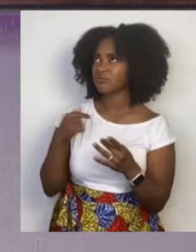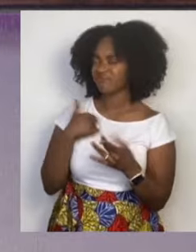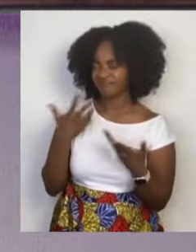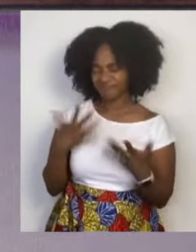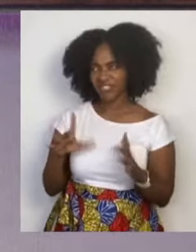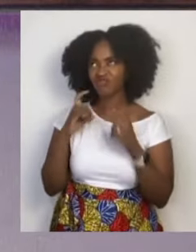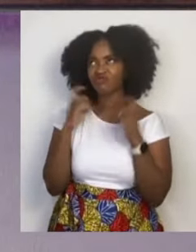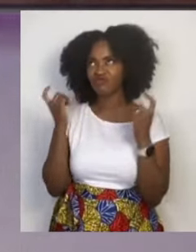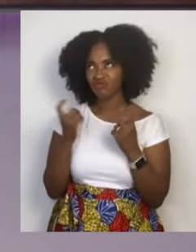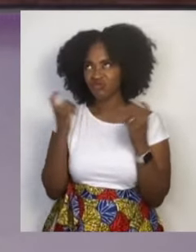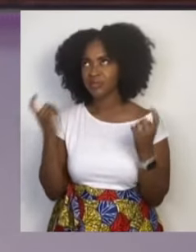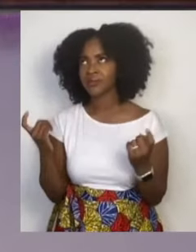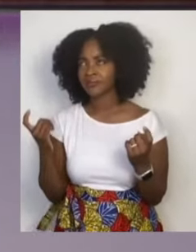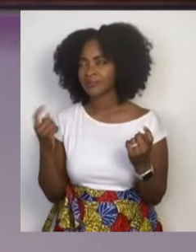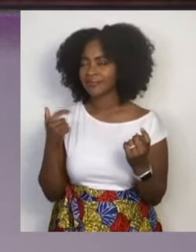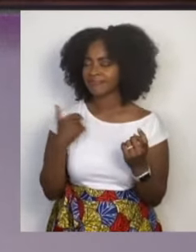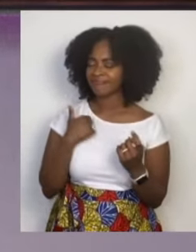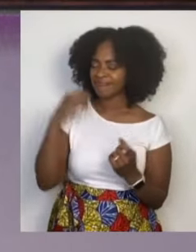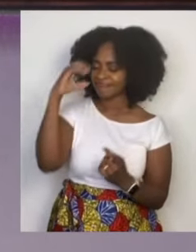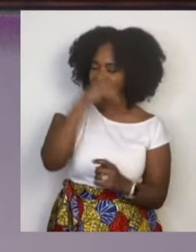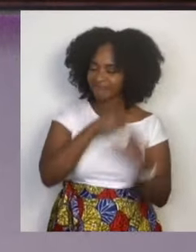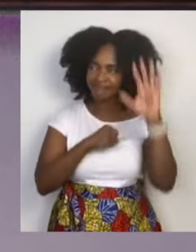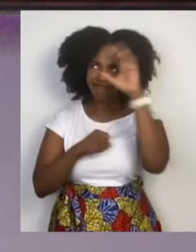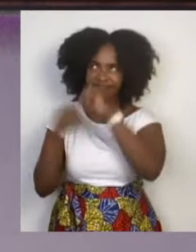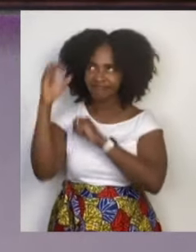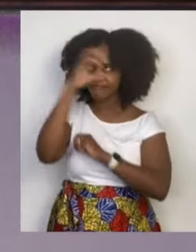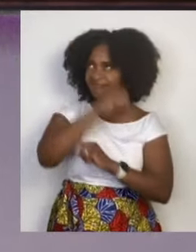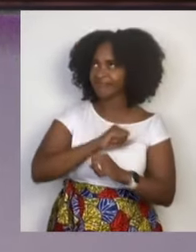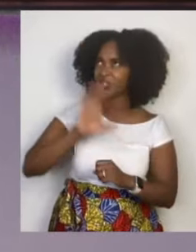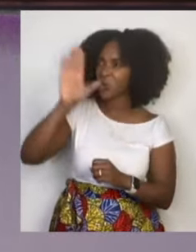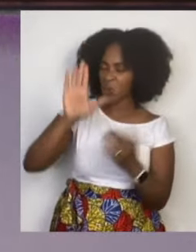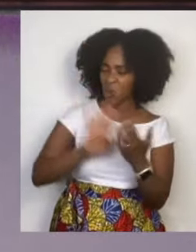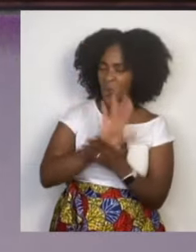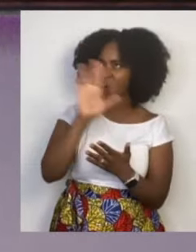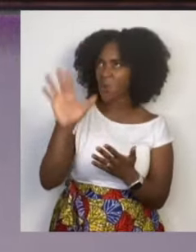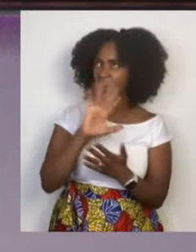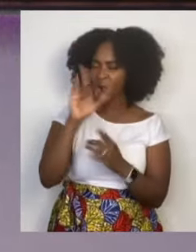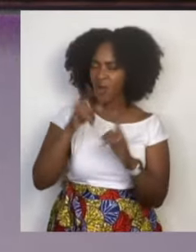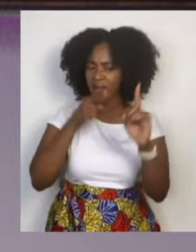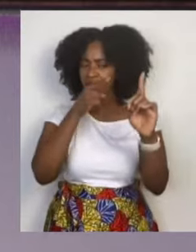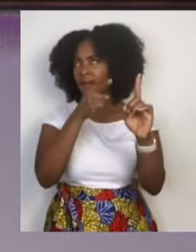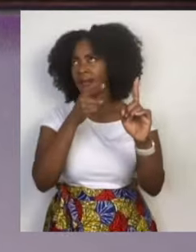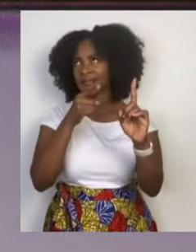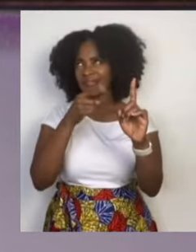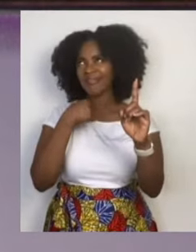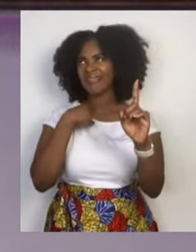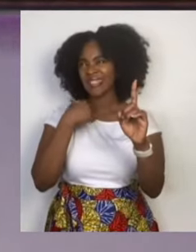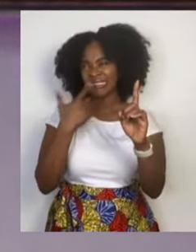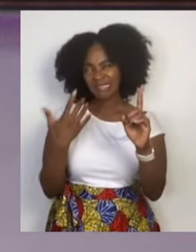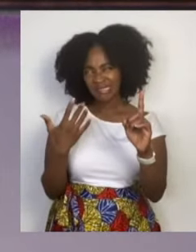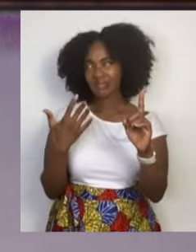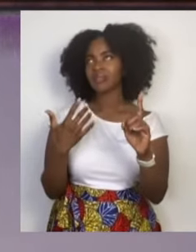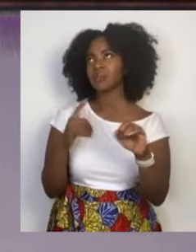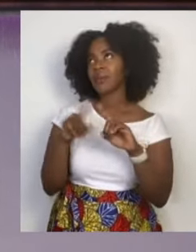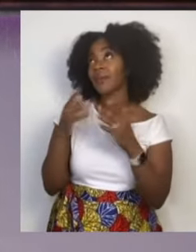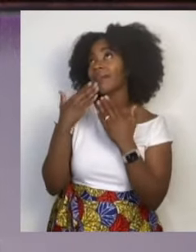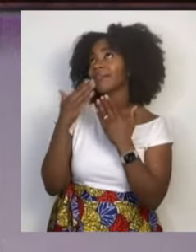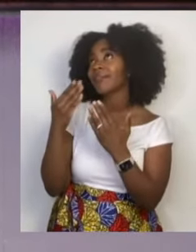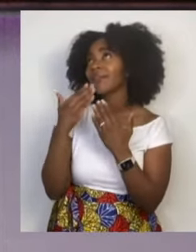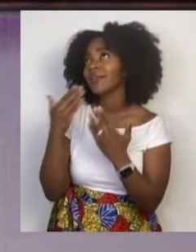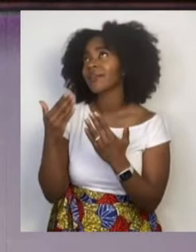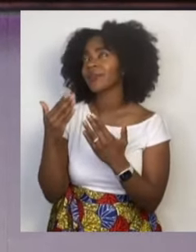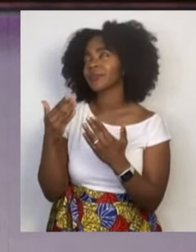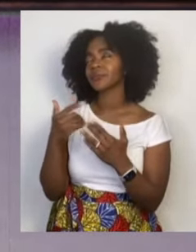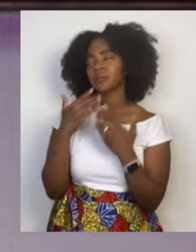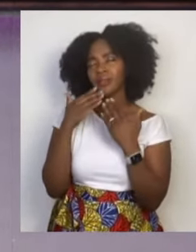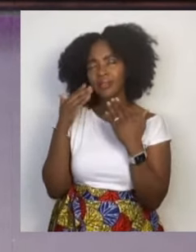short of your glory. But I thank you. I thank you. I thank you. I